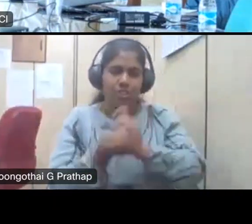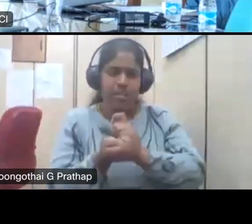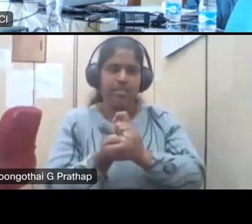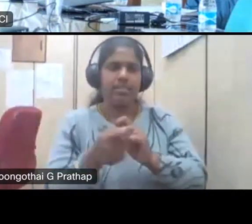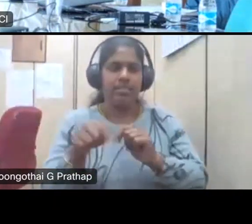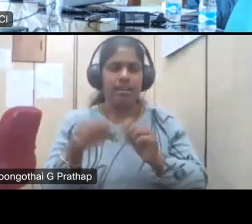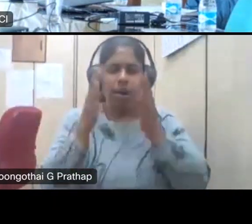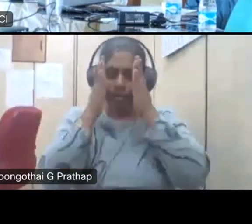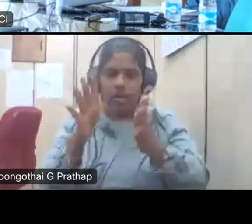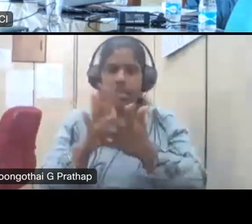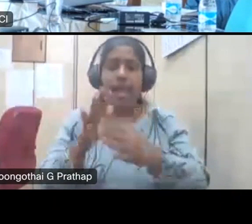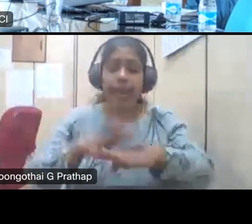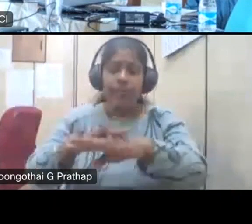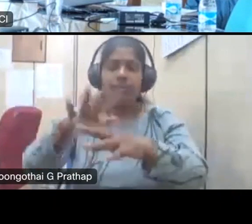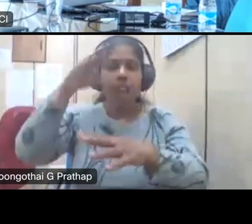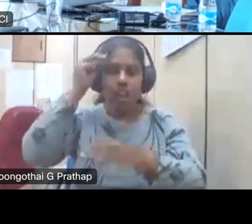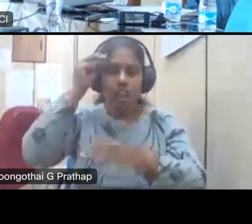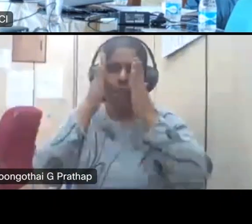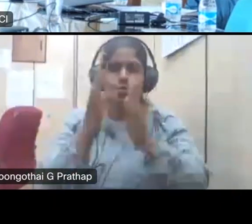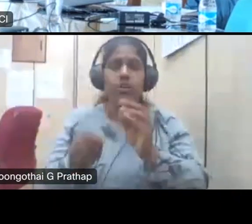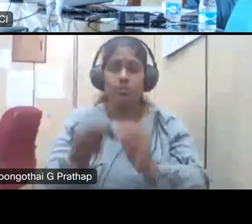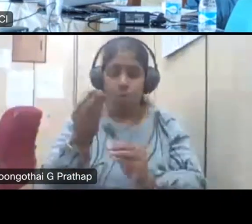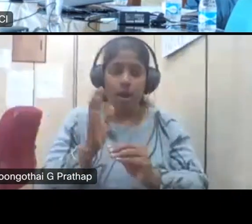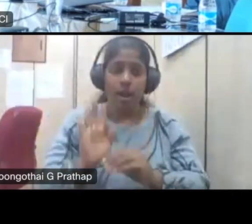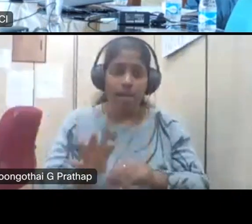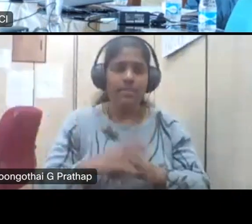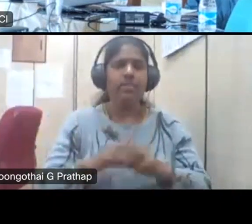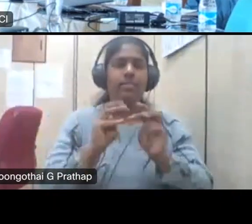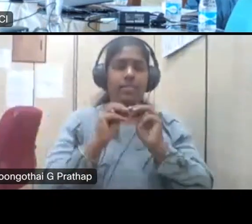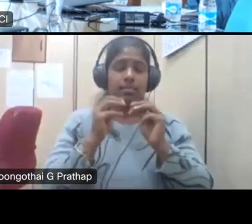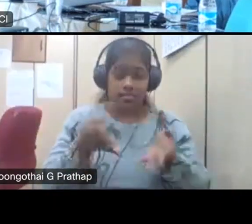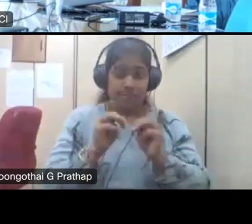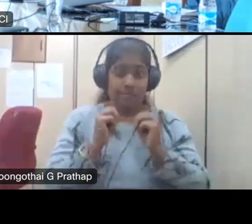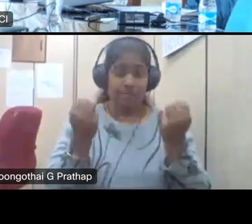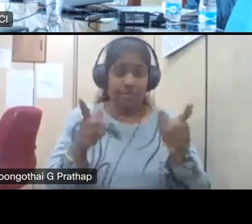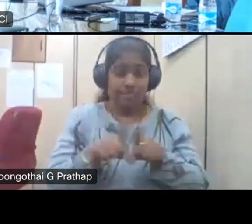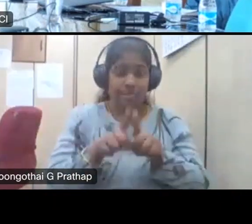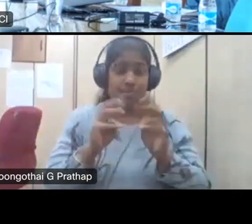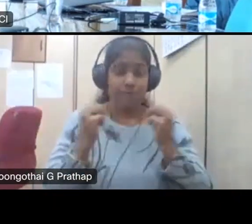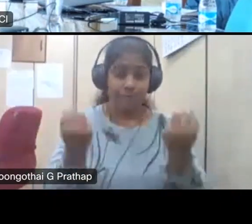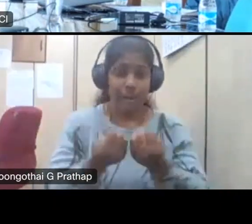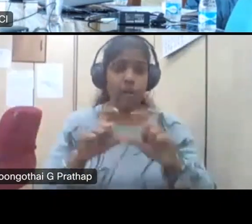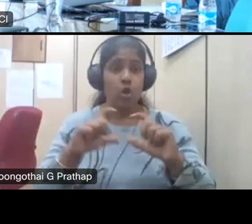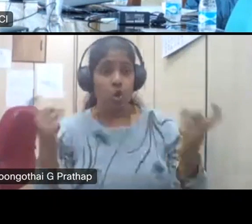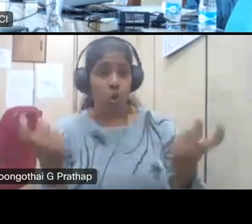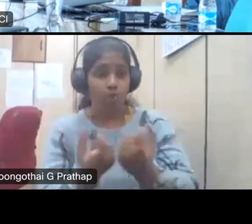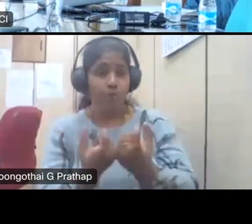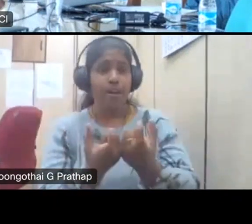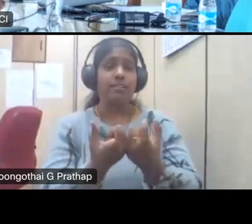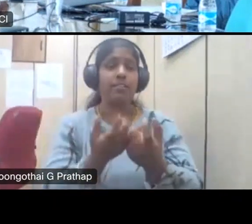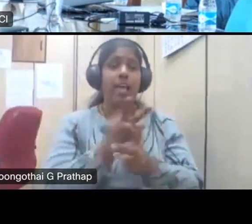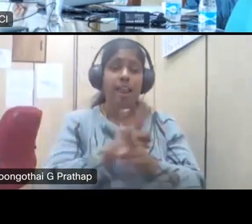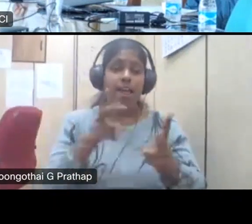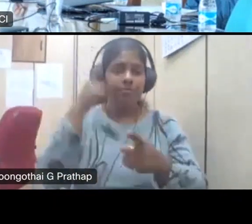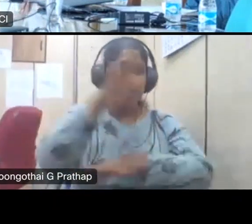also. So we had physical trainings, we had webinars, seminars, basically conferences, we had webinars. So